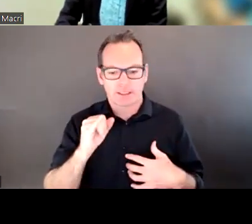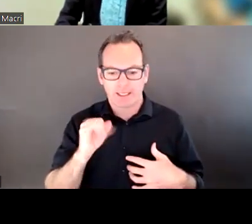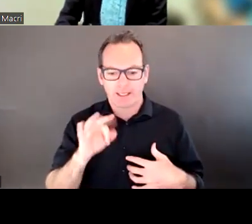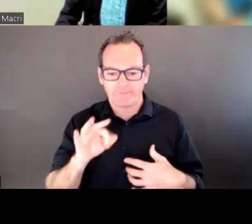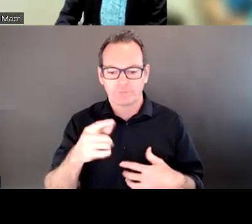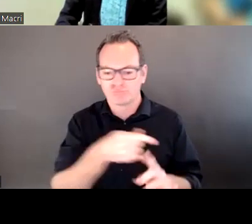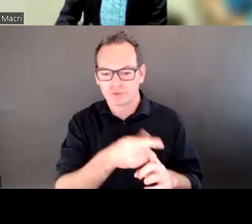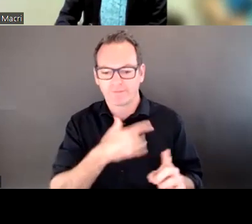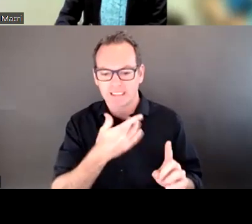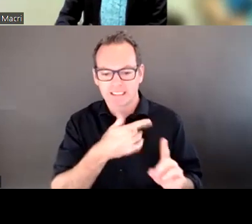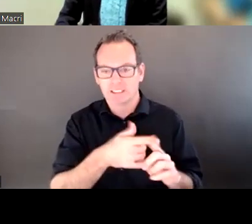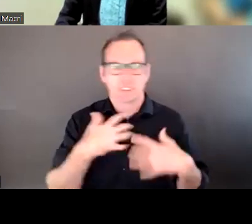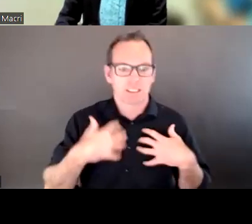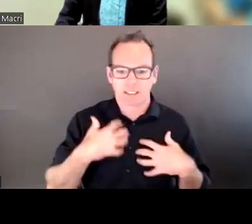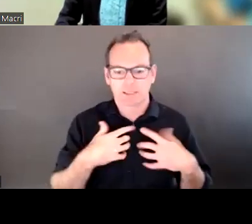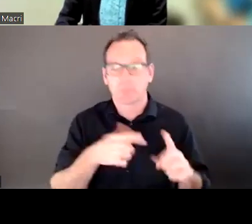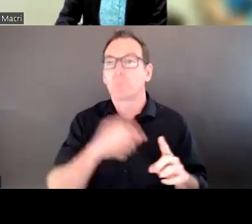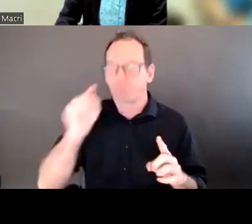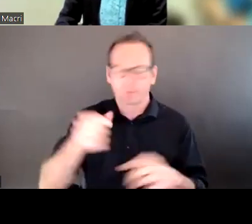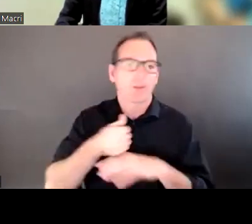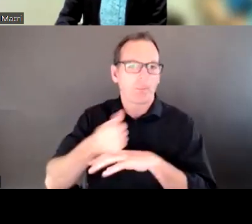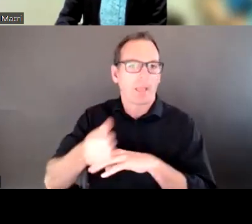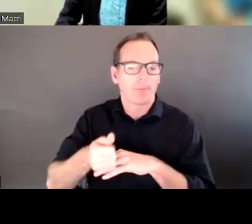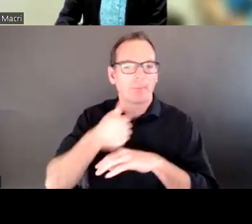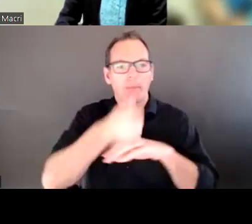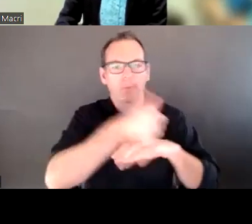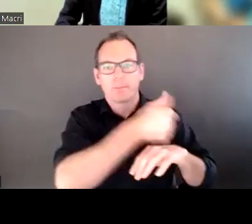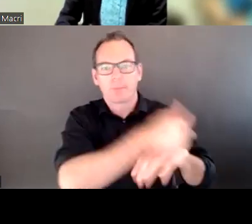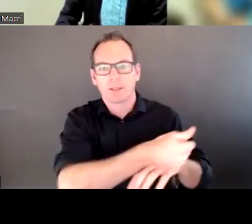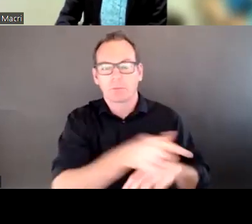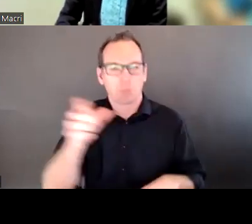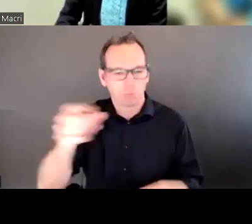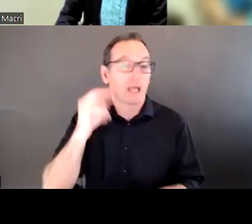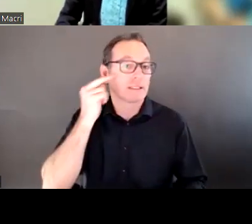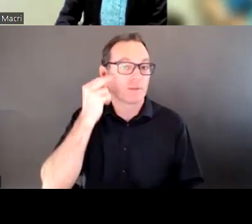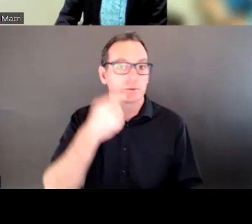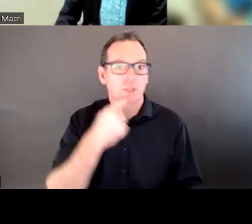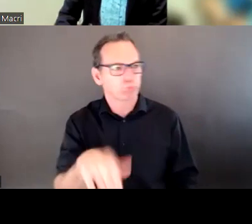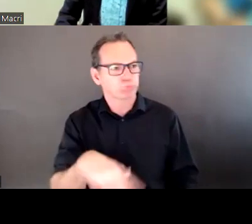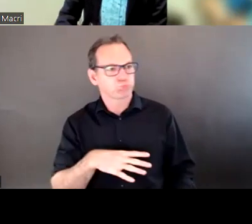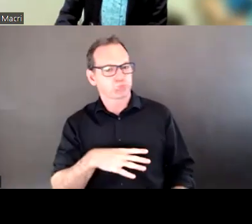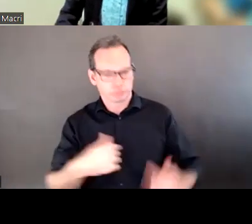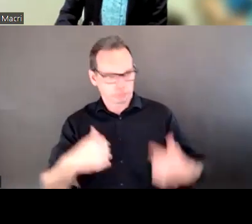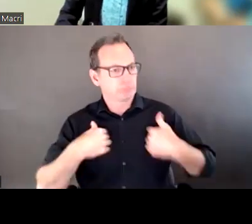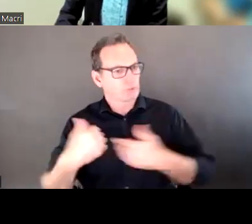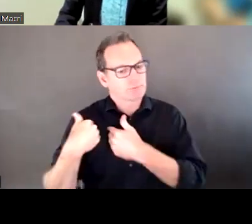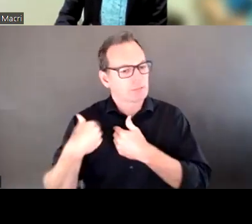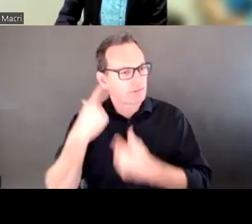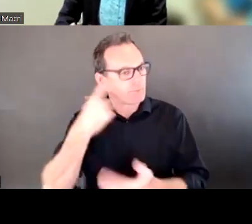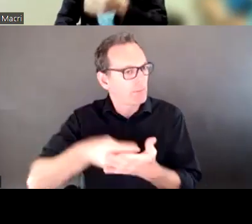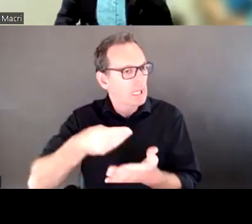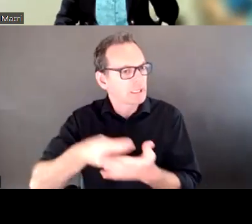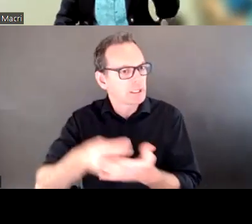attorney for finance, and he hasn't seen anything untoward happen with her finances. And actually, a few